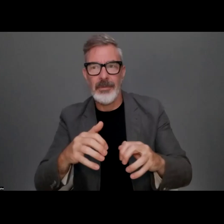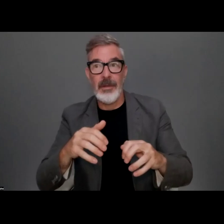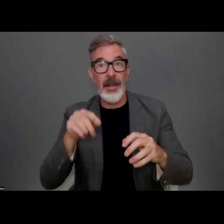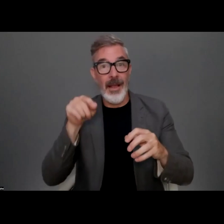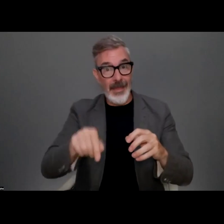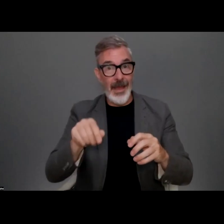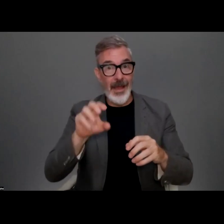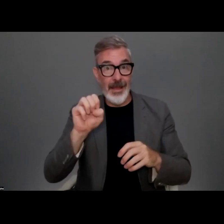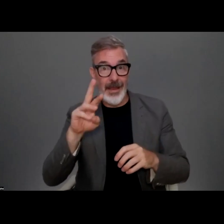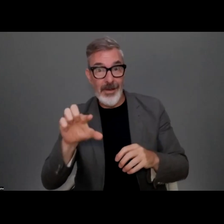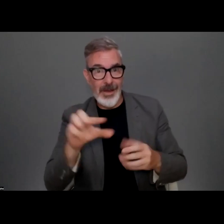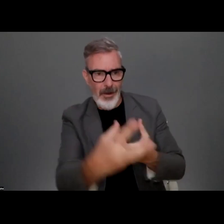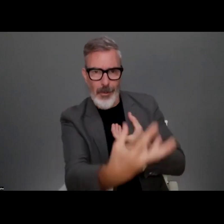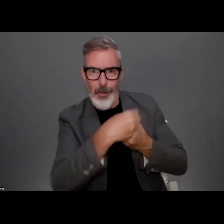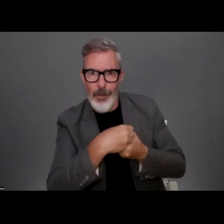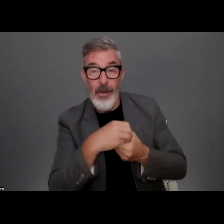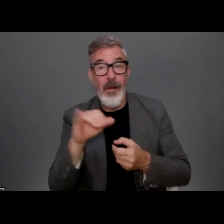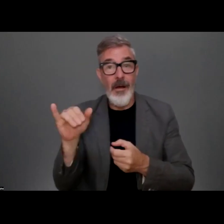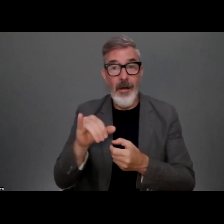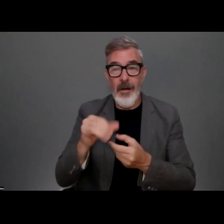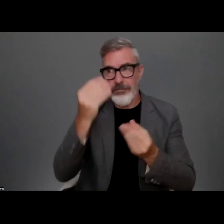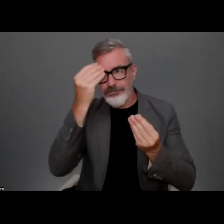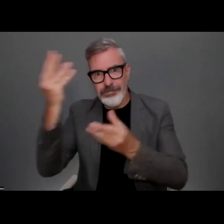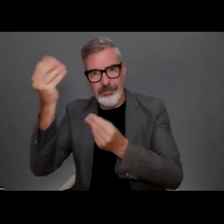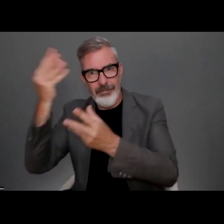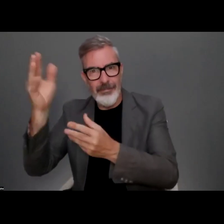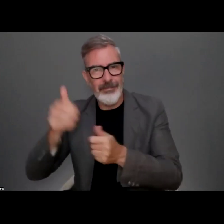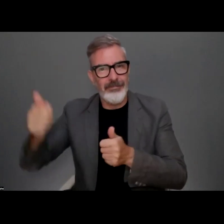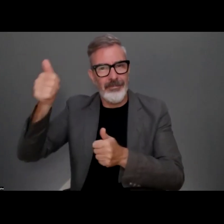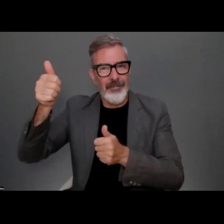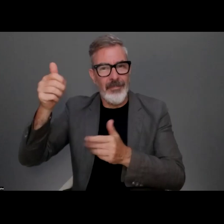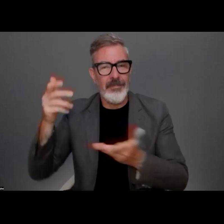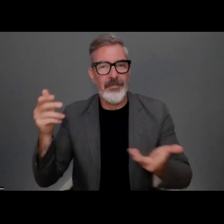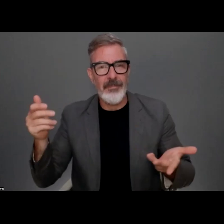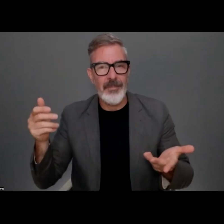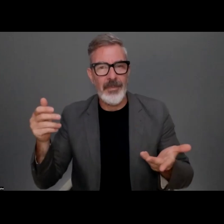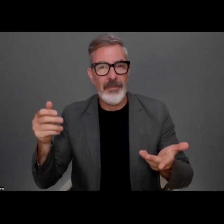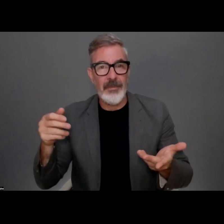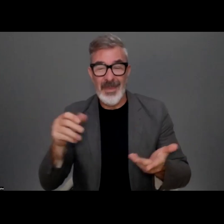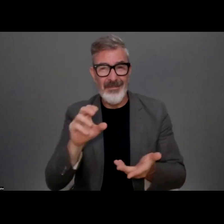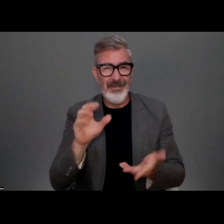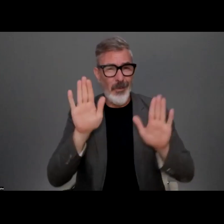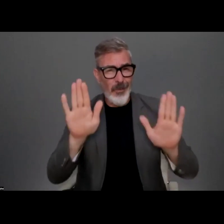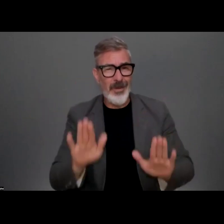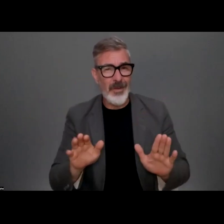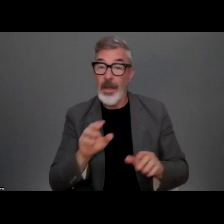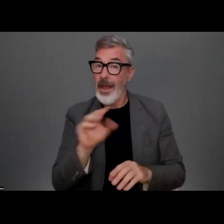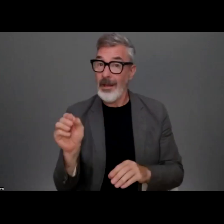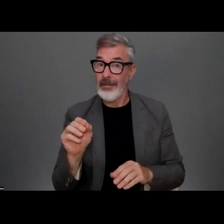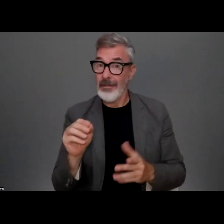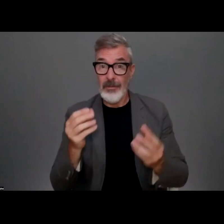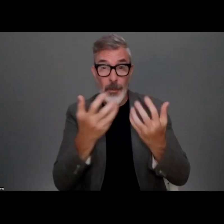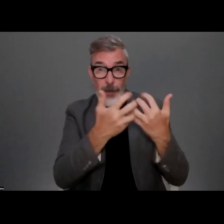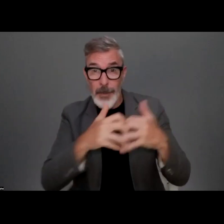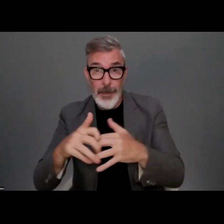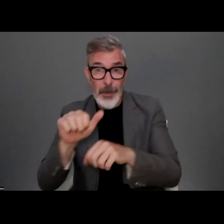and including everybody in the conversation. And again, it comes down to even the disclosure, like I mentioned before.